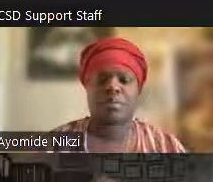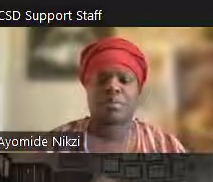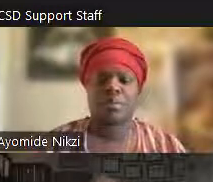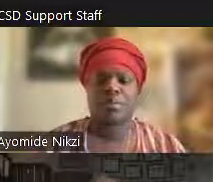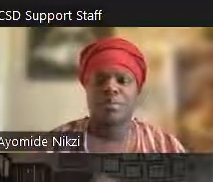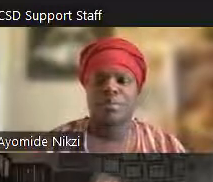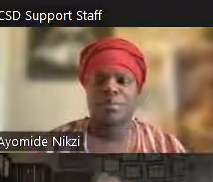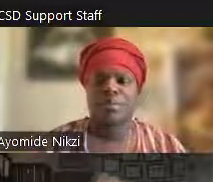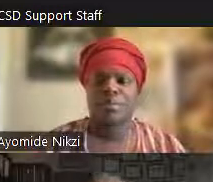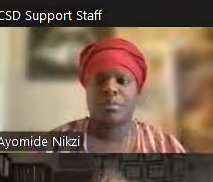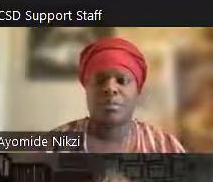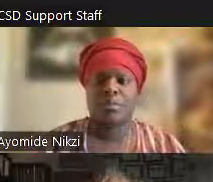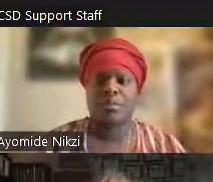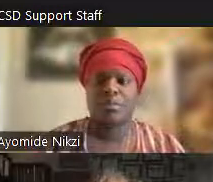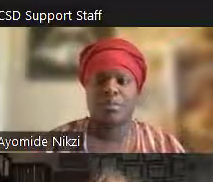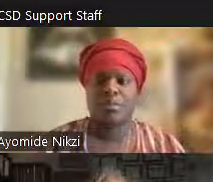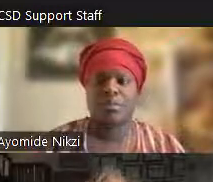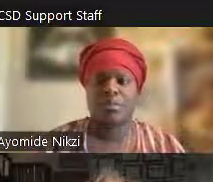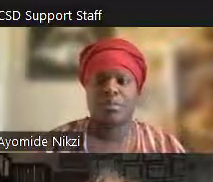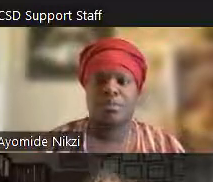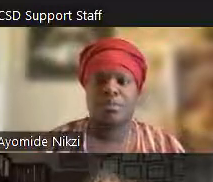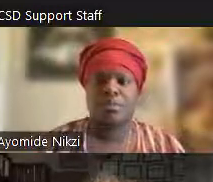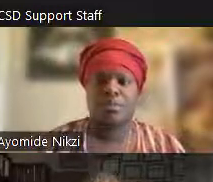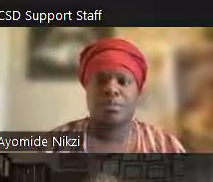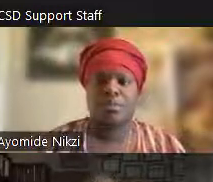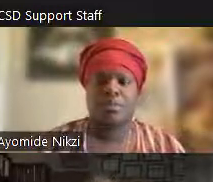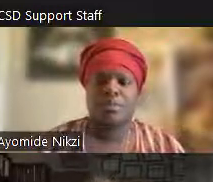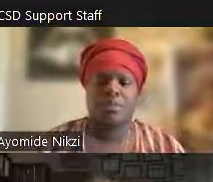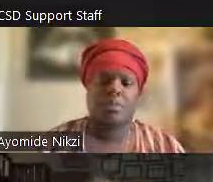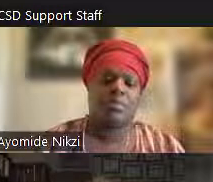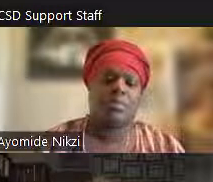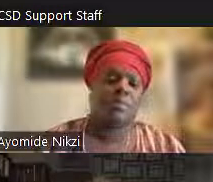information on Spanish language interpretation, that would be lovely.